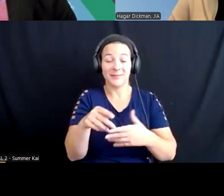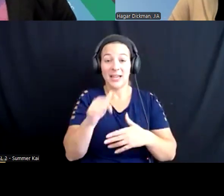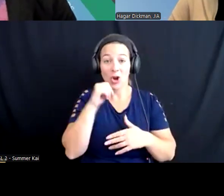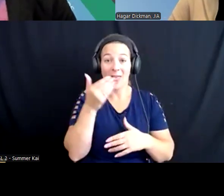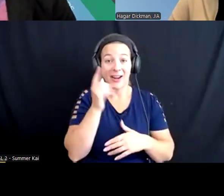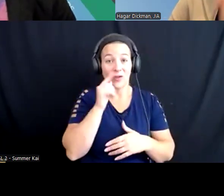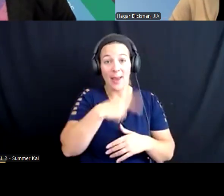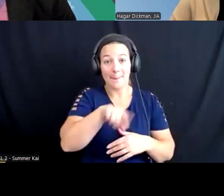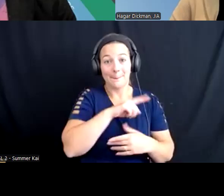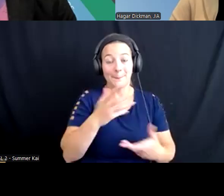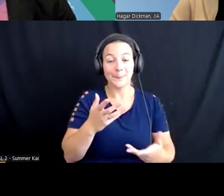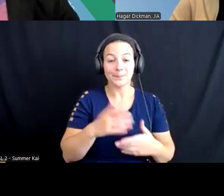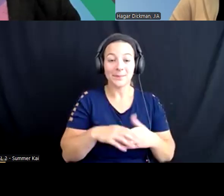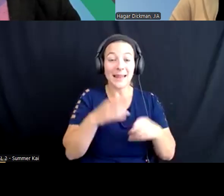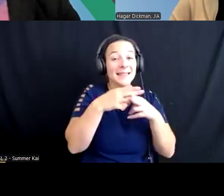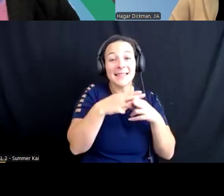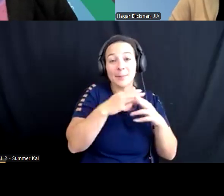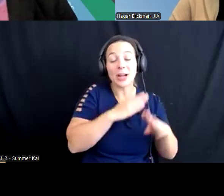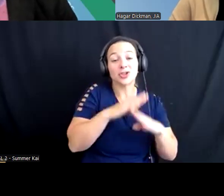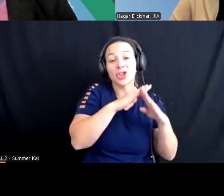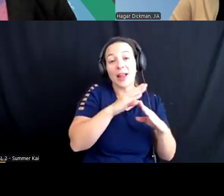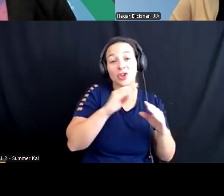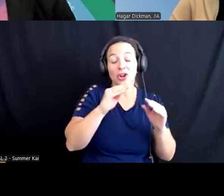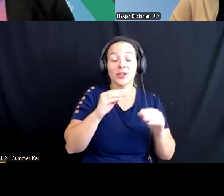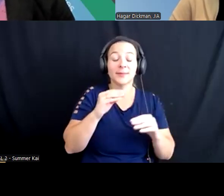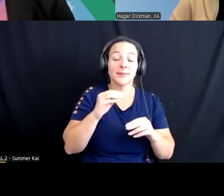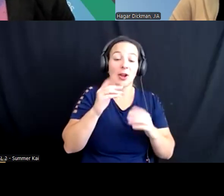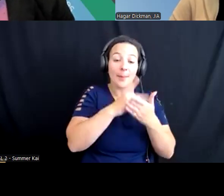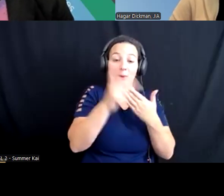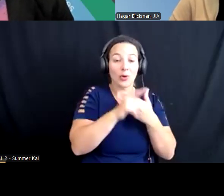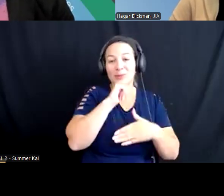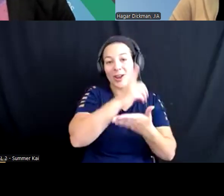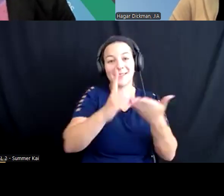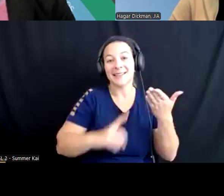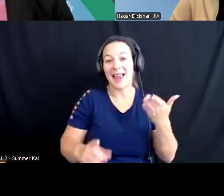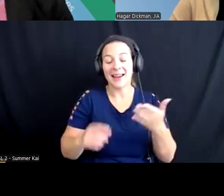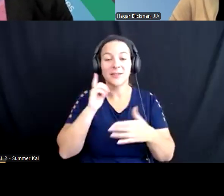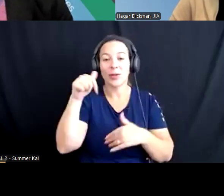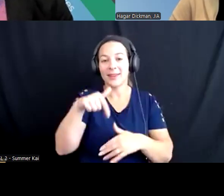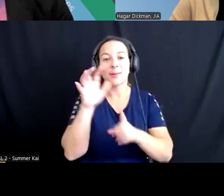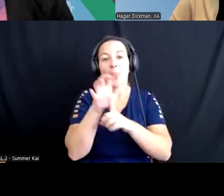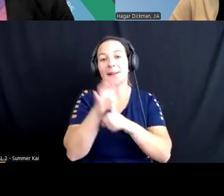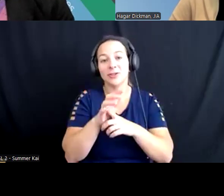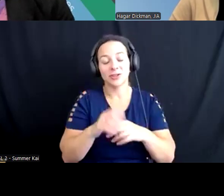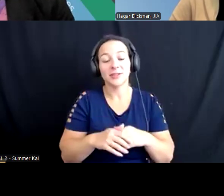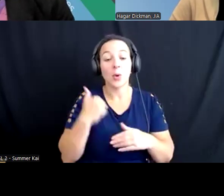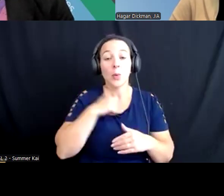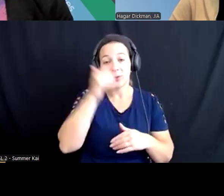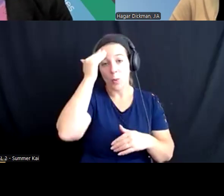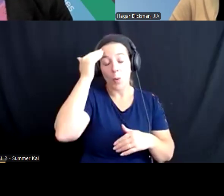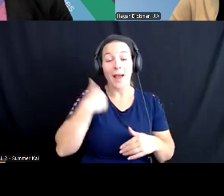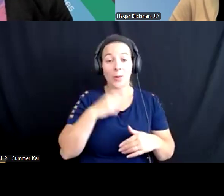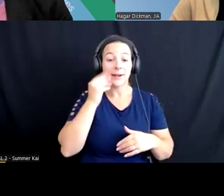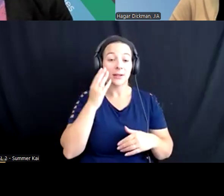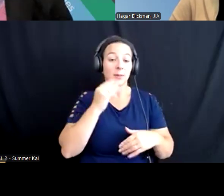And even temporary sheltering programs aren't designed to accommodate this population. We know from our own experience, shelters